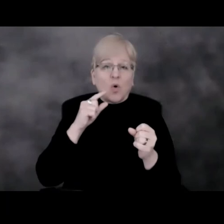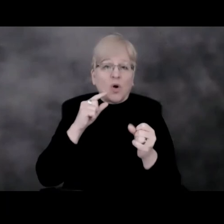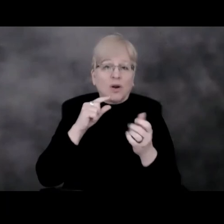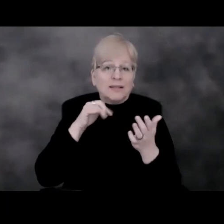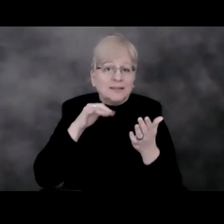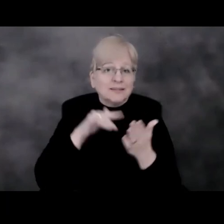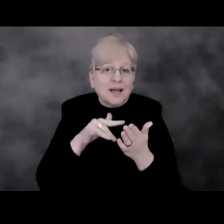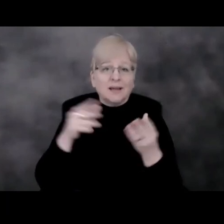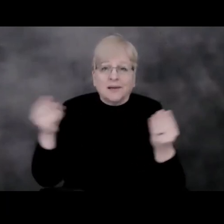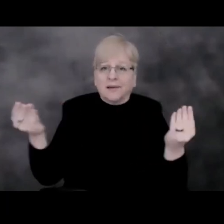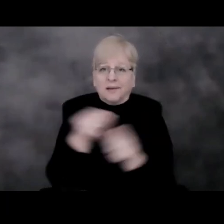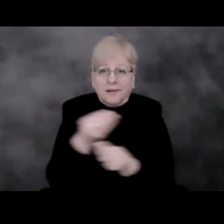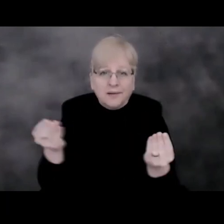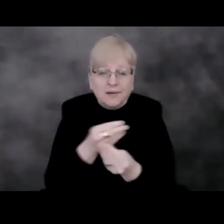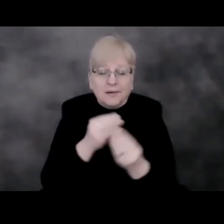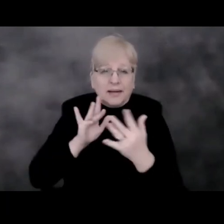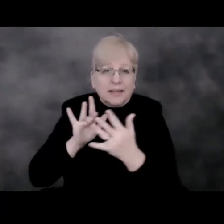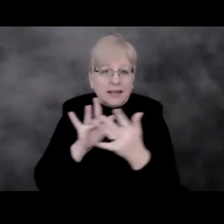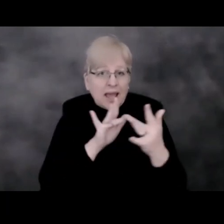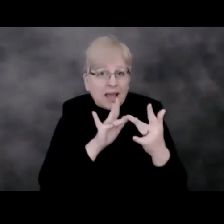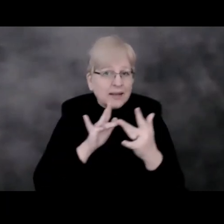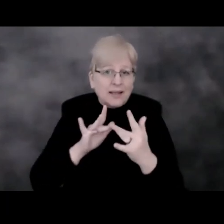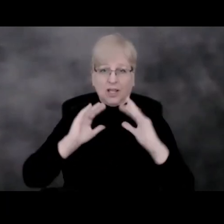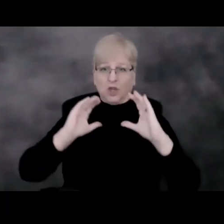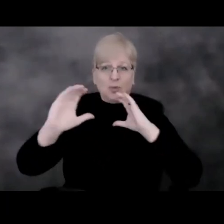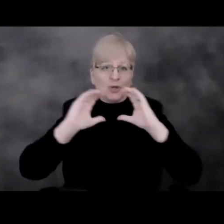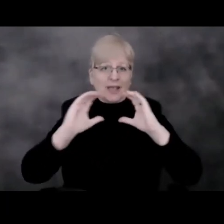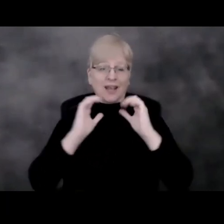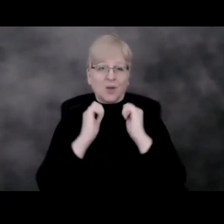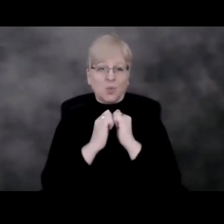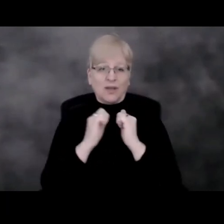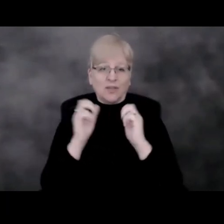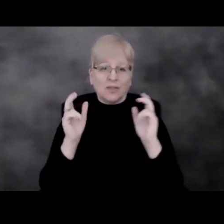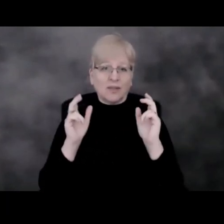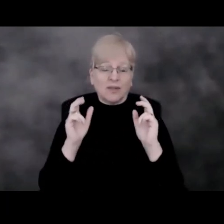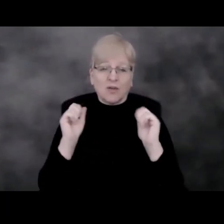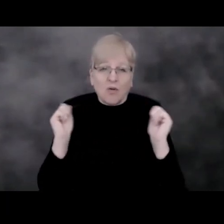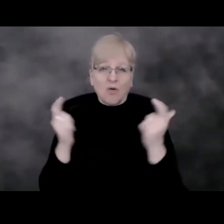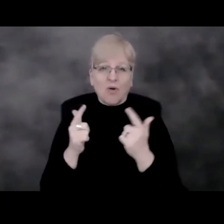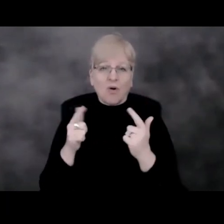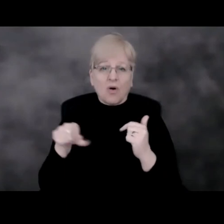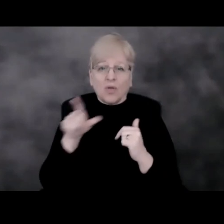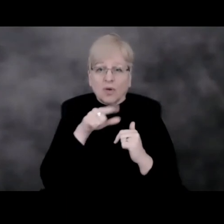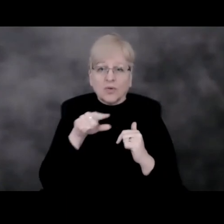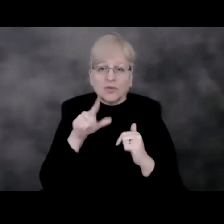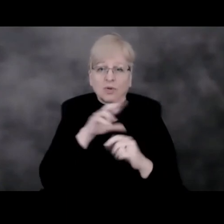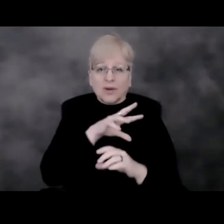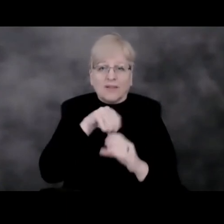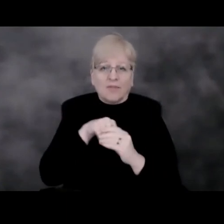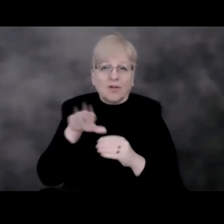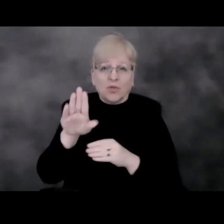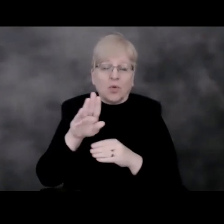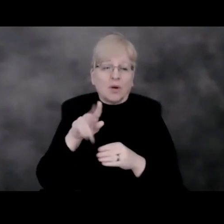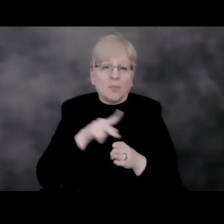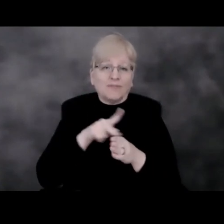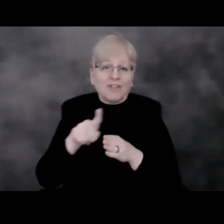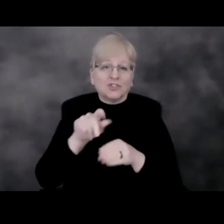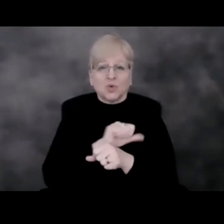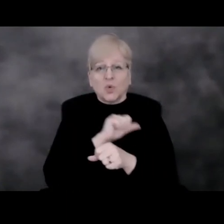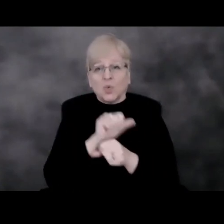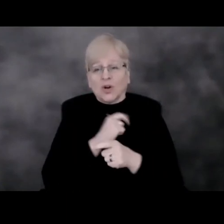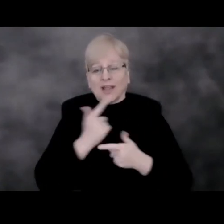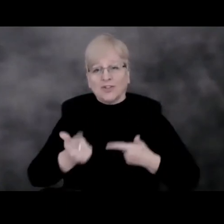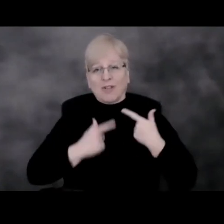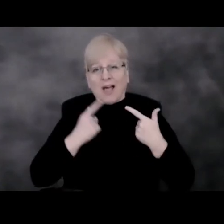and communicating with those who will remain parts of your professional work and lives for many years to